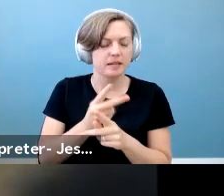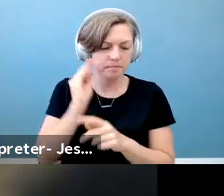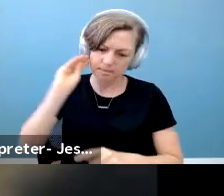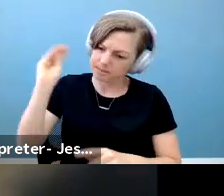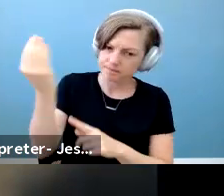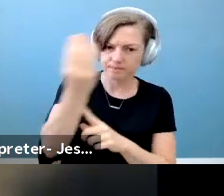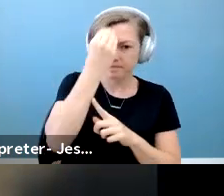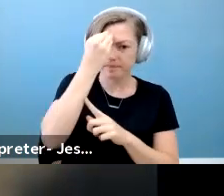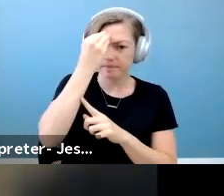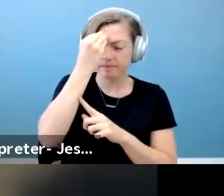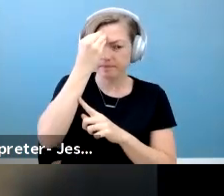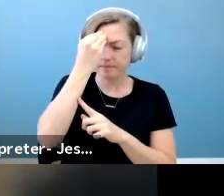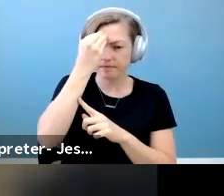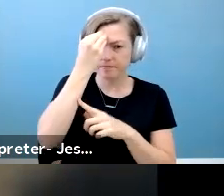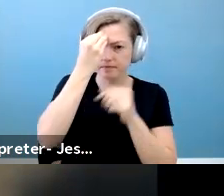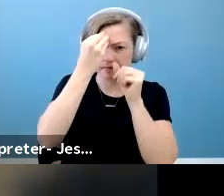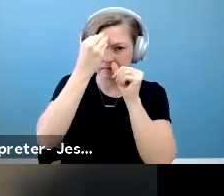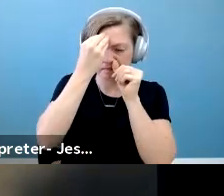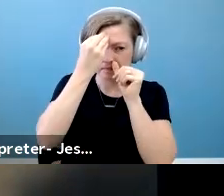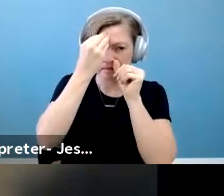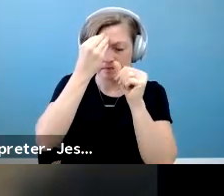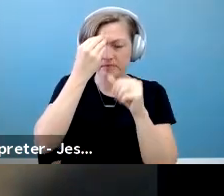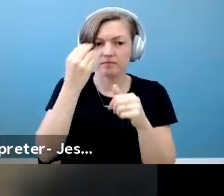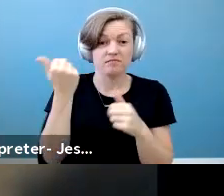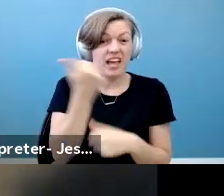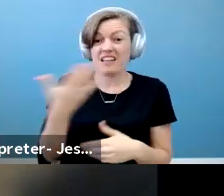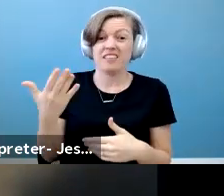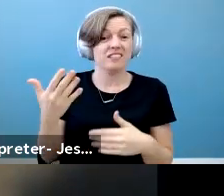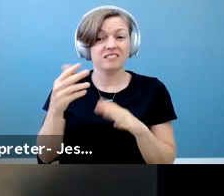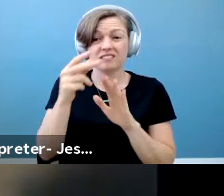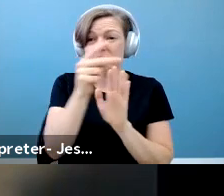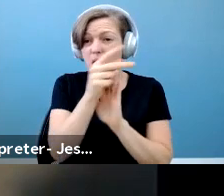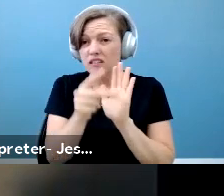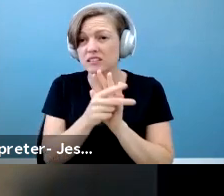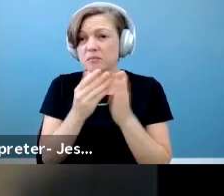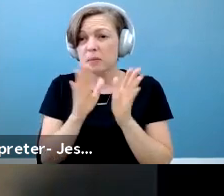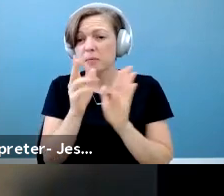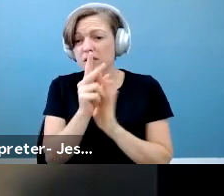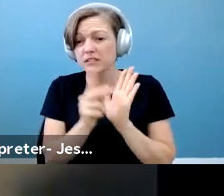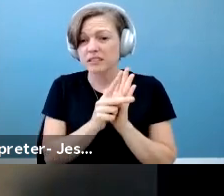considering any range of things, public policy, the